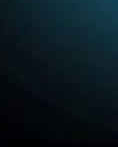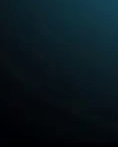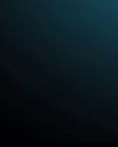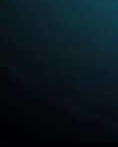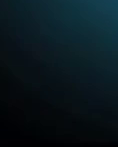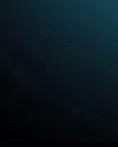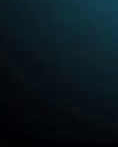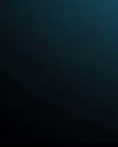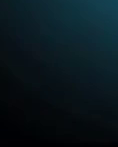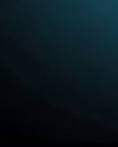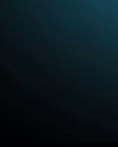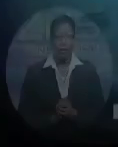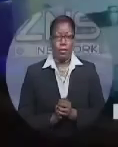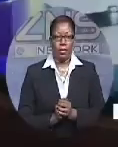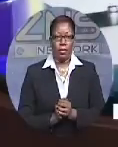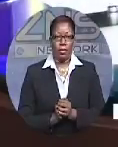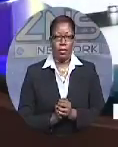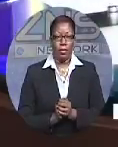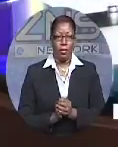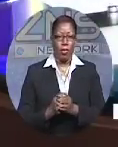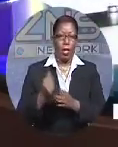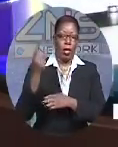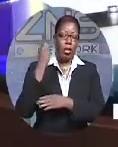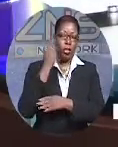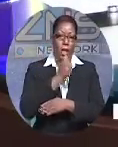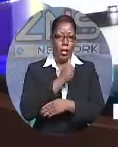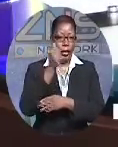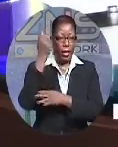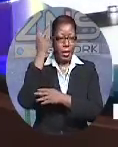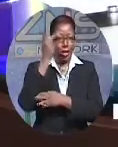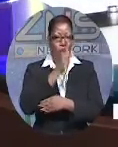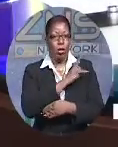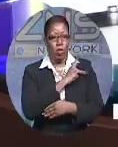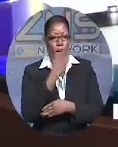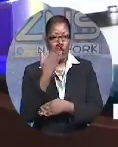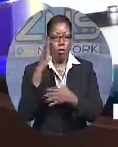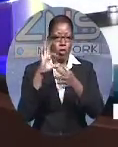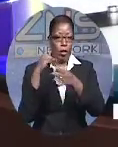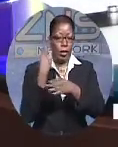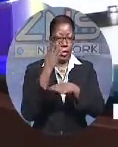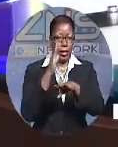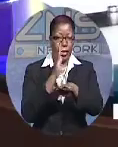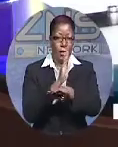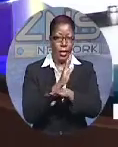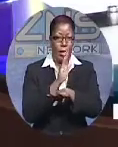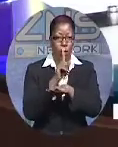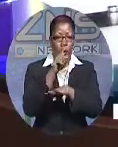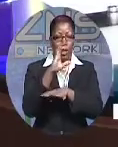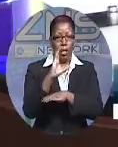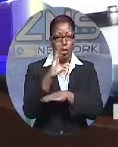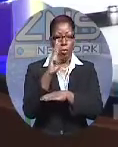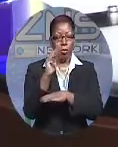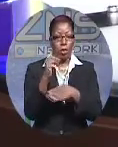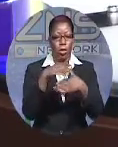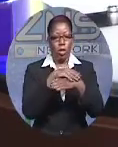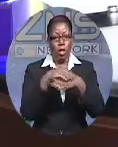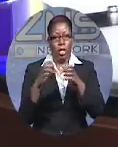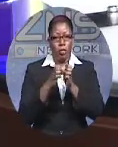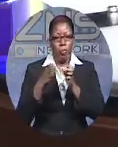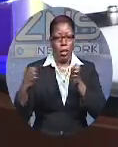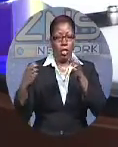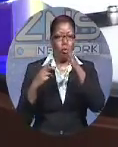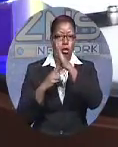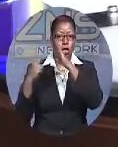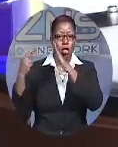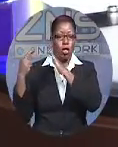Good evening, everyone. I'm Candino Knowles. And I'm Keish Latterly. Thanks so much for joining us tonight. Well, the $150 million expansion of